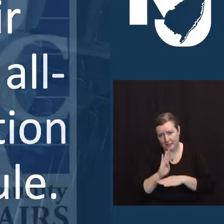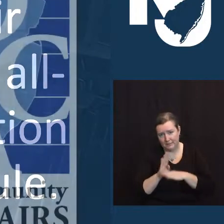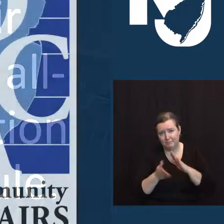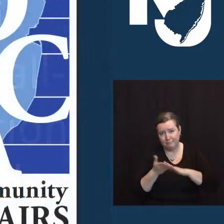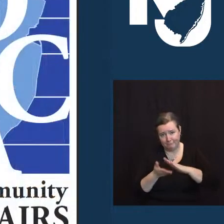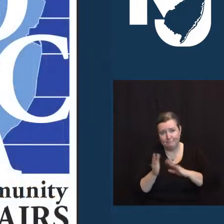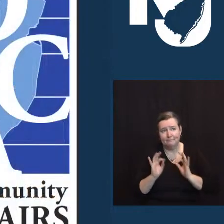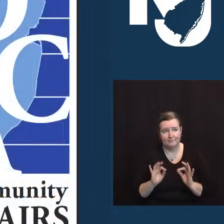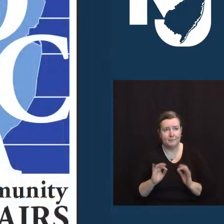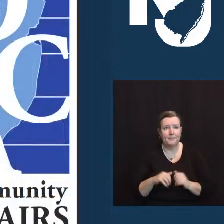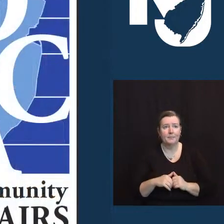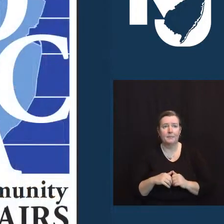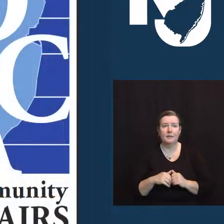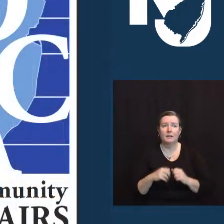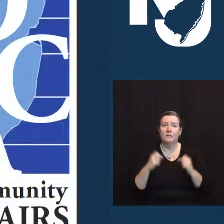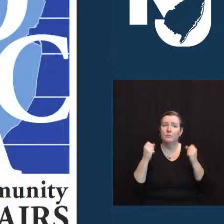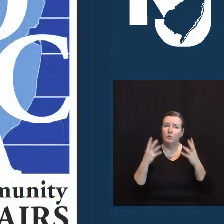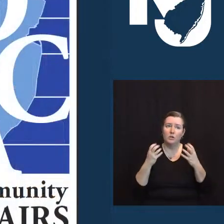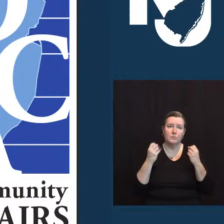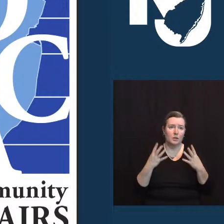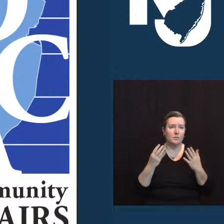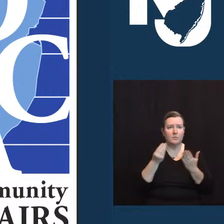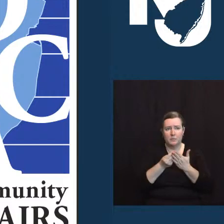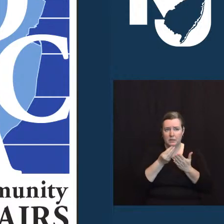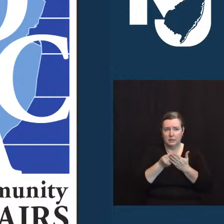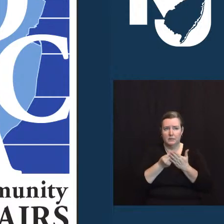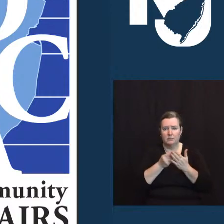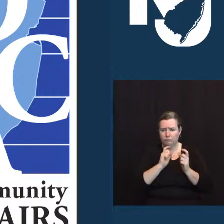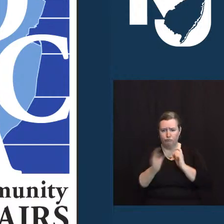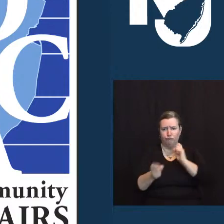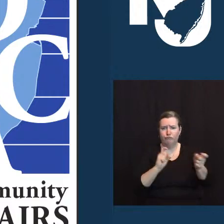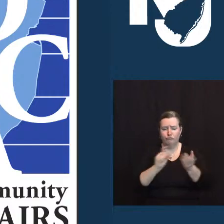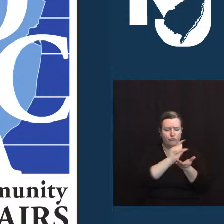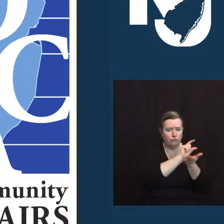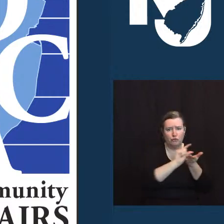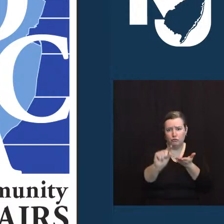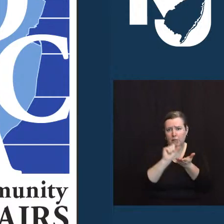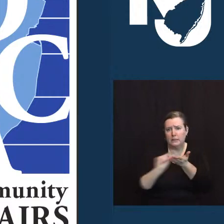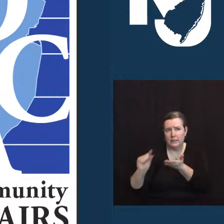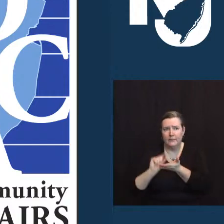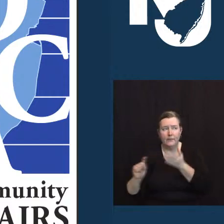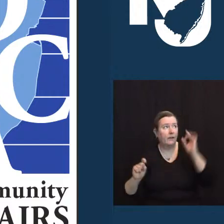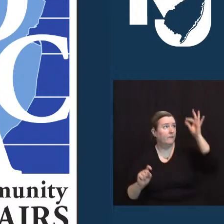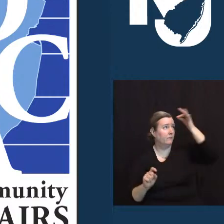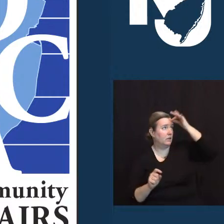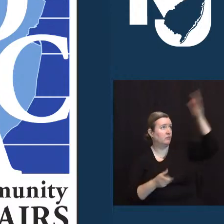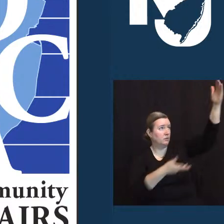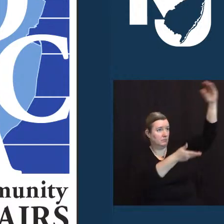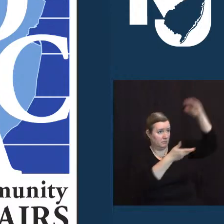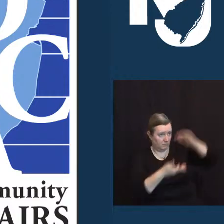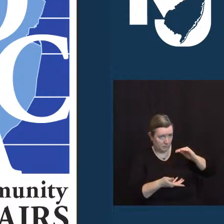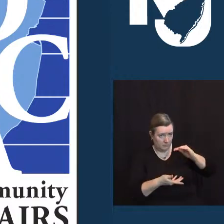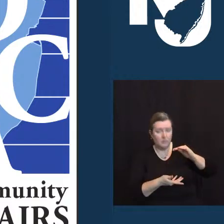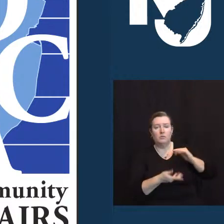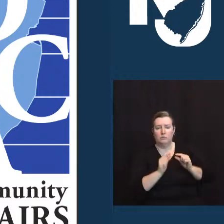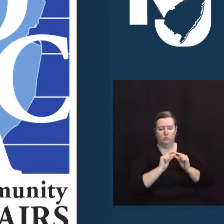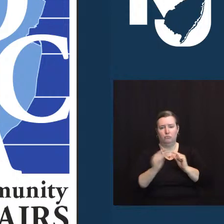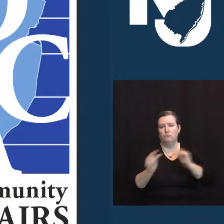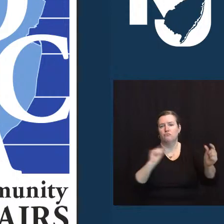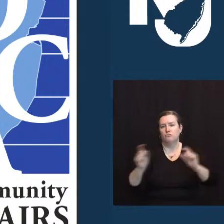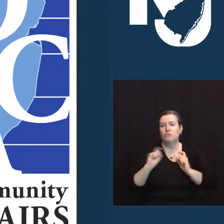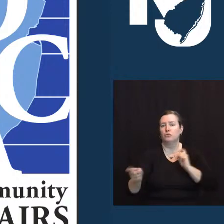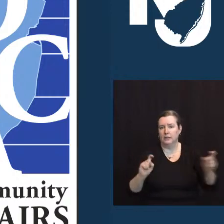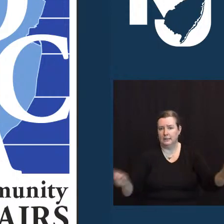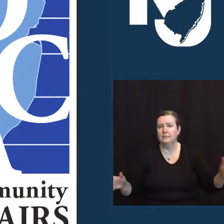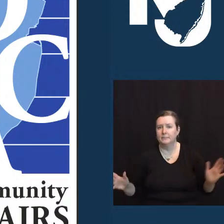hundreds of millions of dollars in federal coronavirus relief funds to work to support our communities, especially the countless small